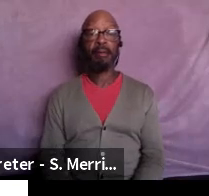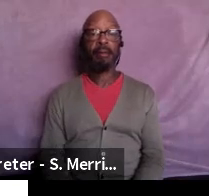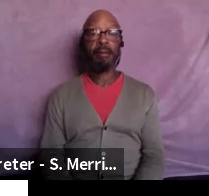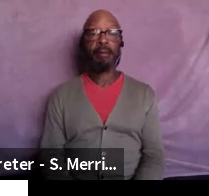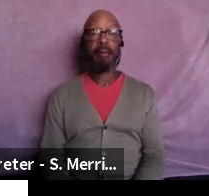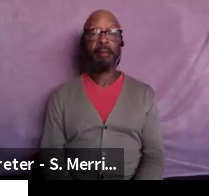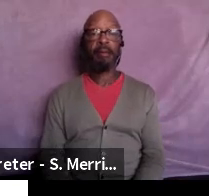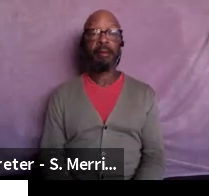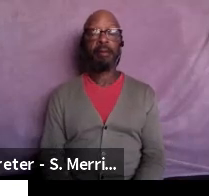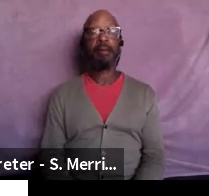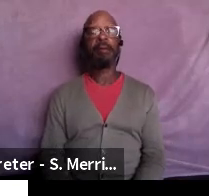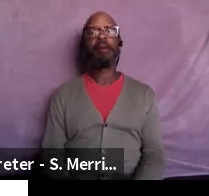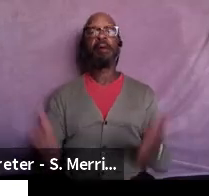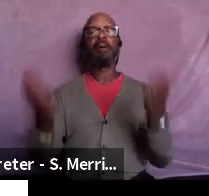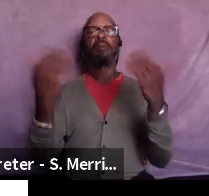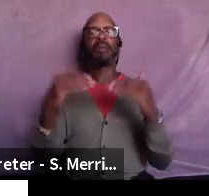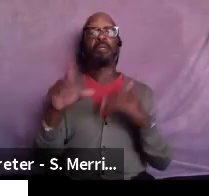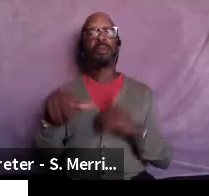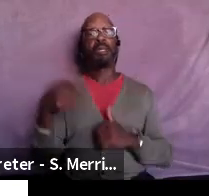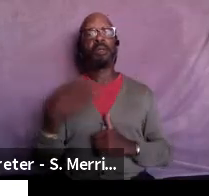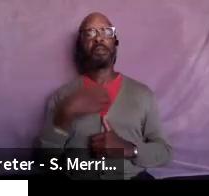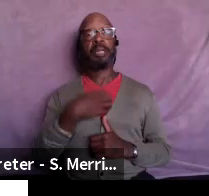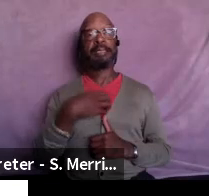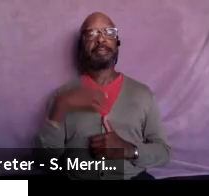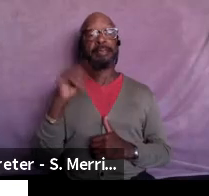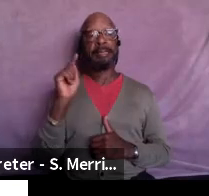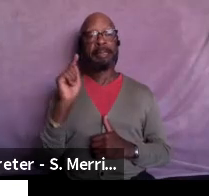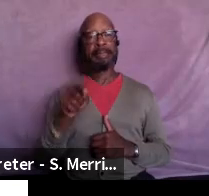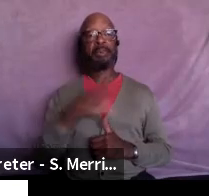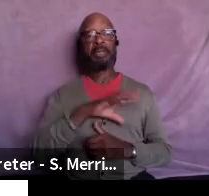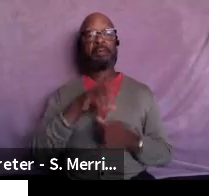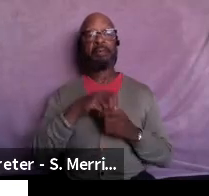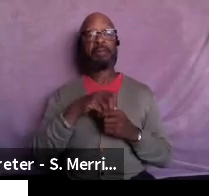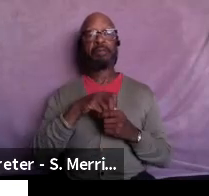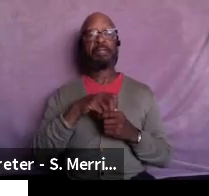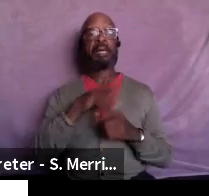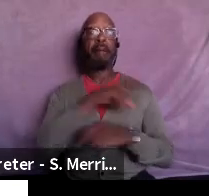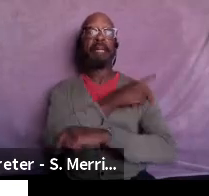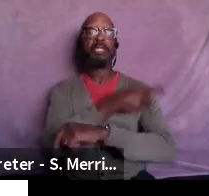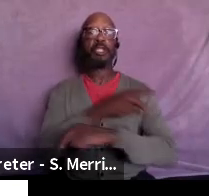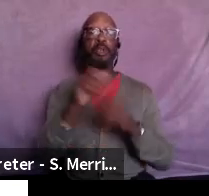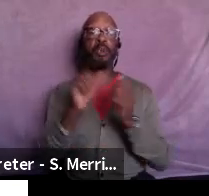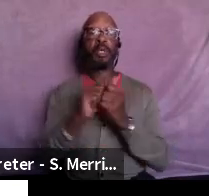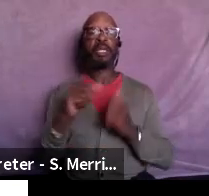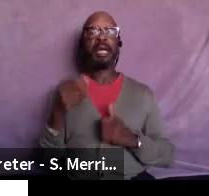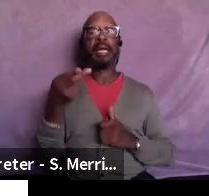Moving on to another complaint. This one involves a patient with